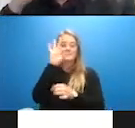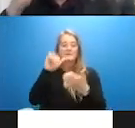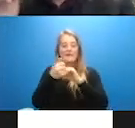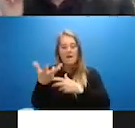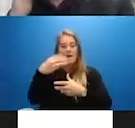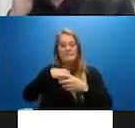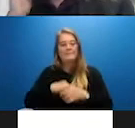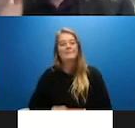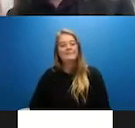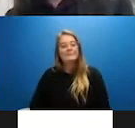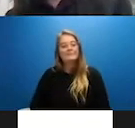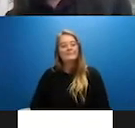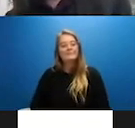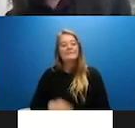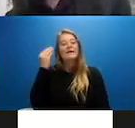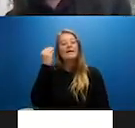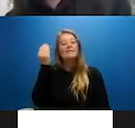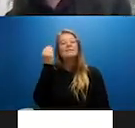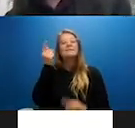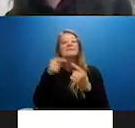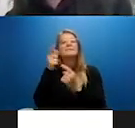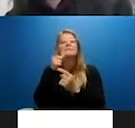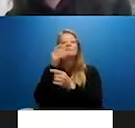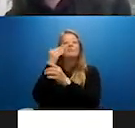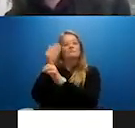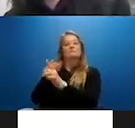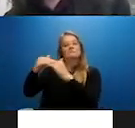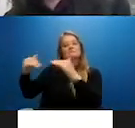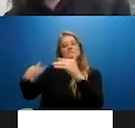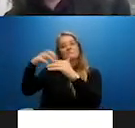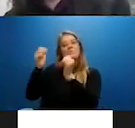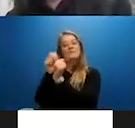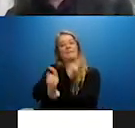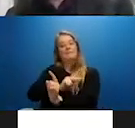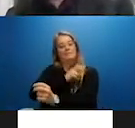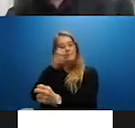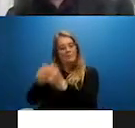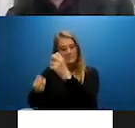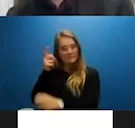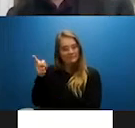Think about someone you know who's indigenous with serious personal problems.